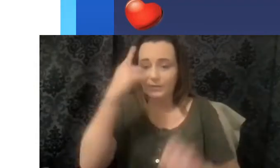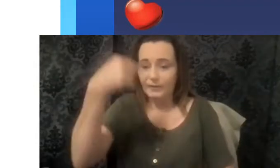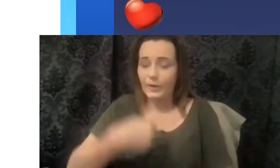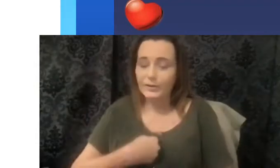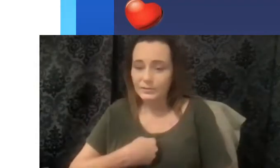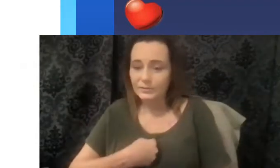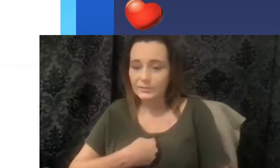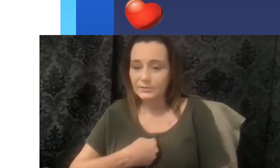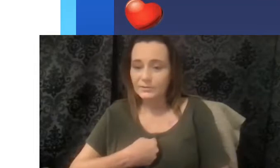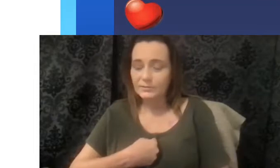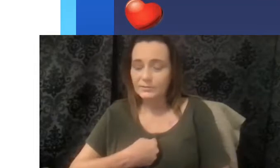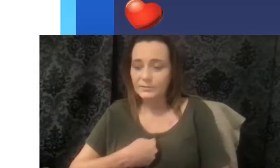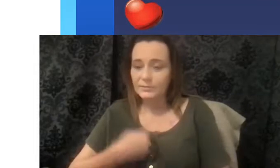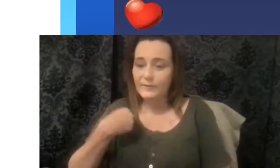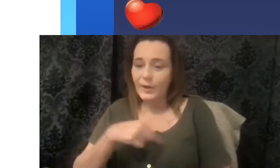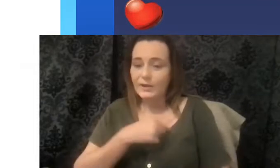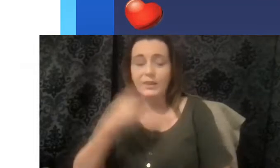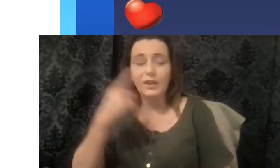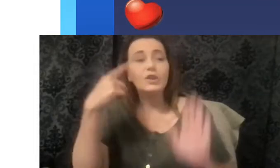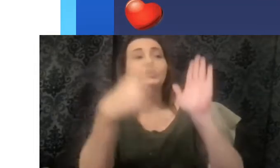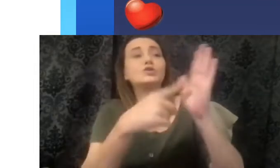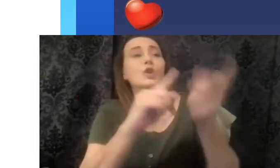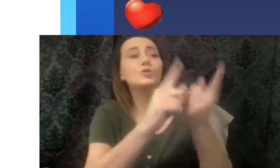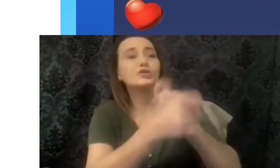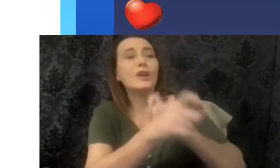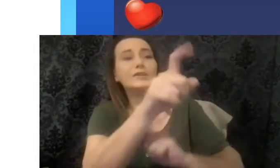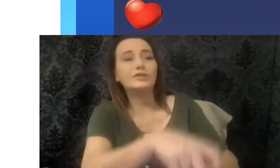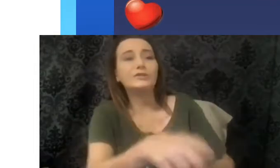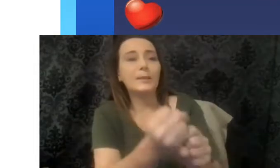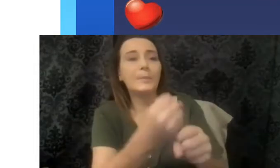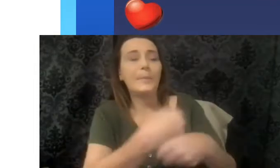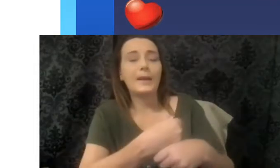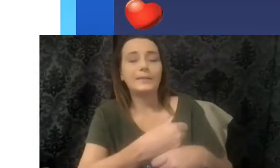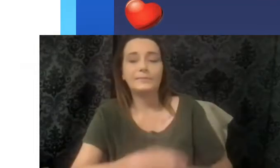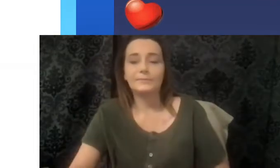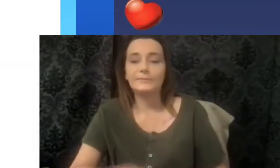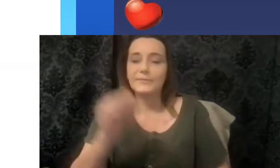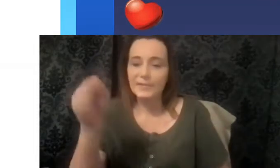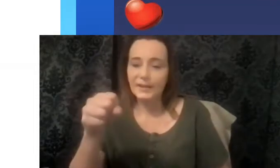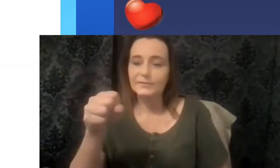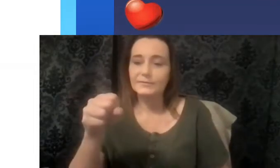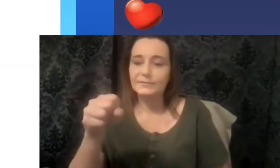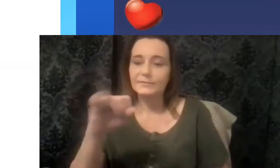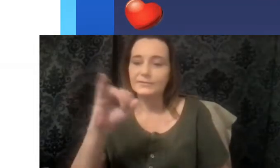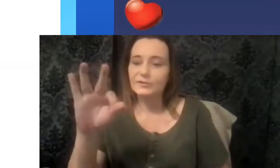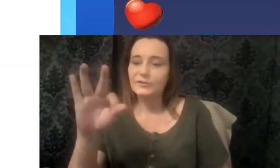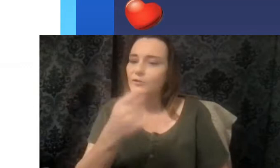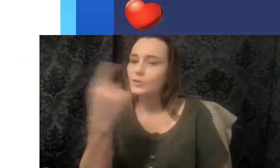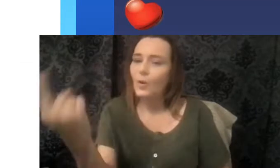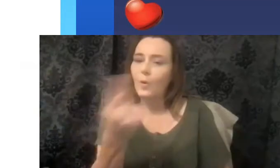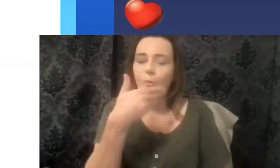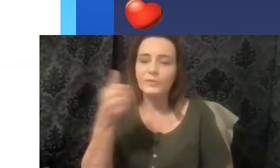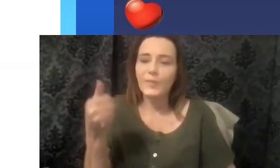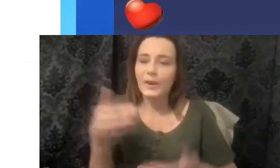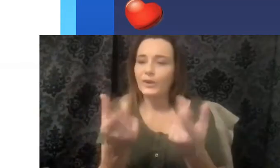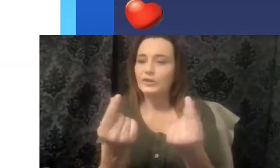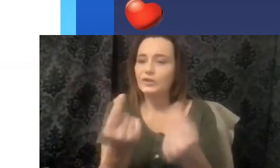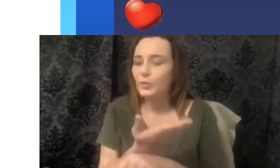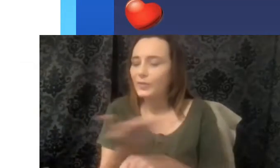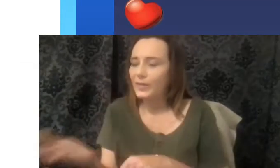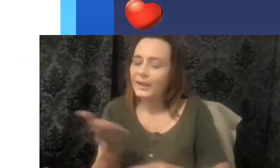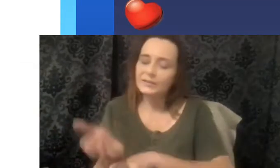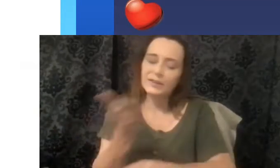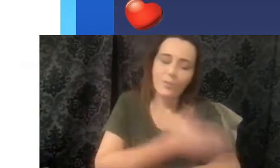highlighted changes that need to be made. Jeff is absolutely right. There's always better ways to do things. We can always improve on our policies